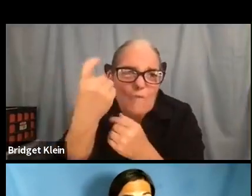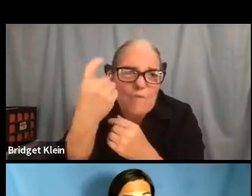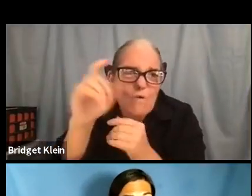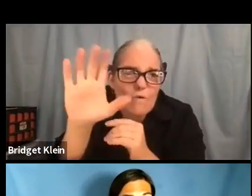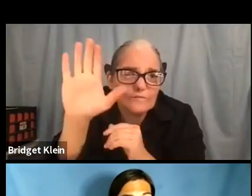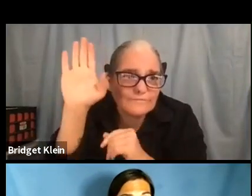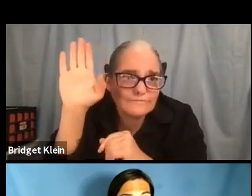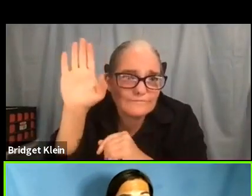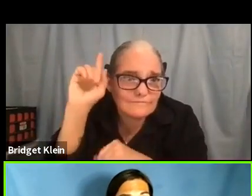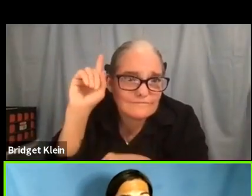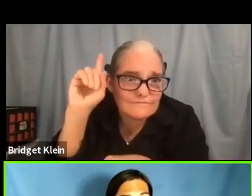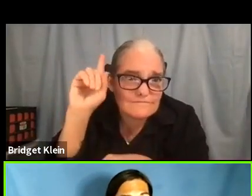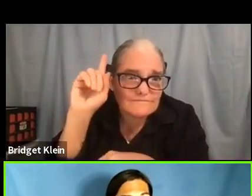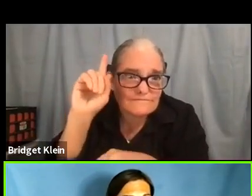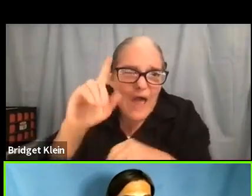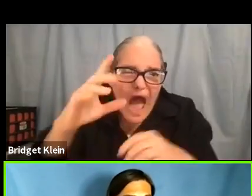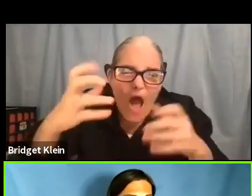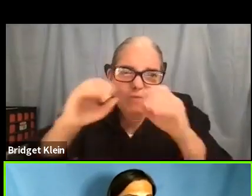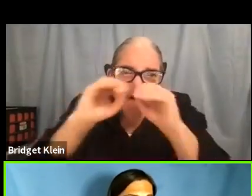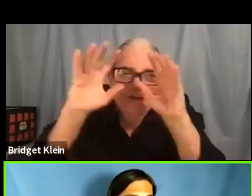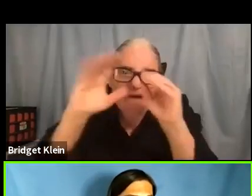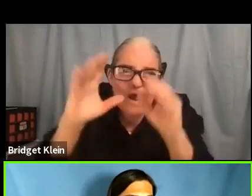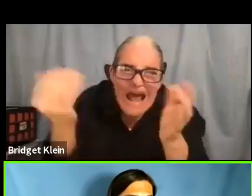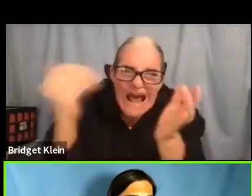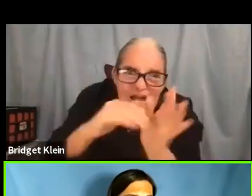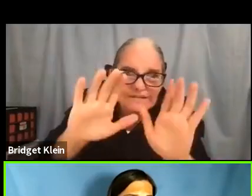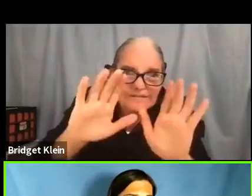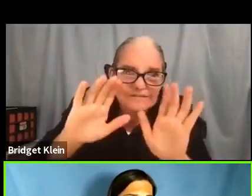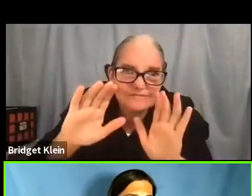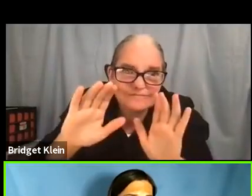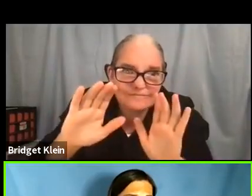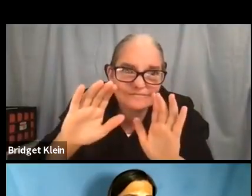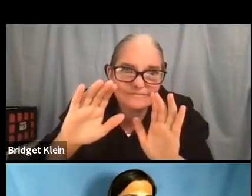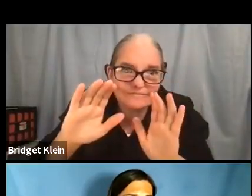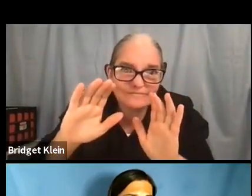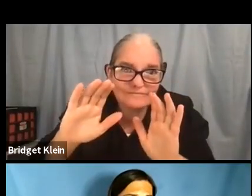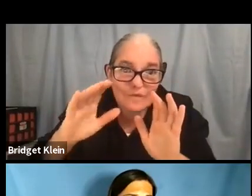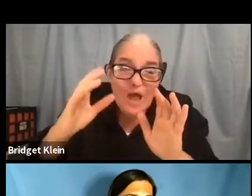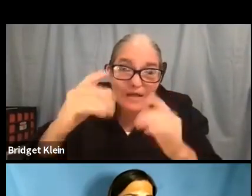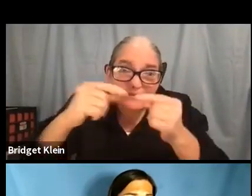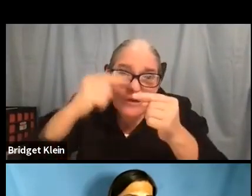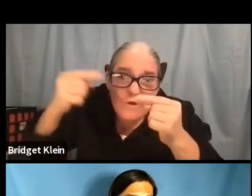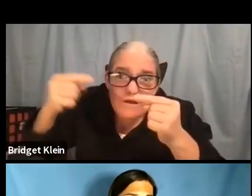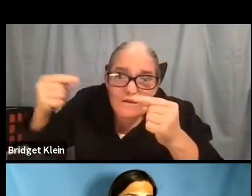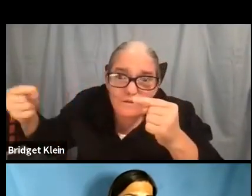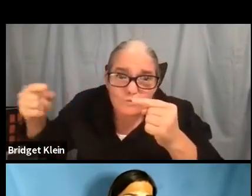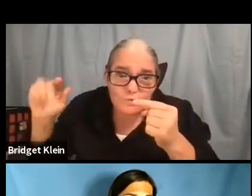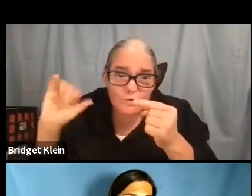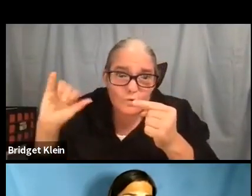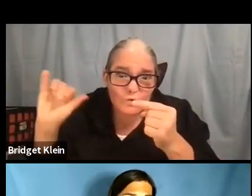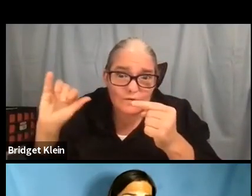about 2 more questions. Hold on 1 second. Oh, one more. Oh, sorry. Comment. I just wanted to add a point of